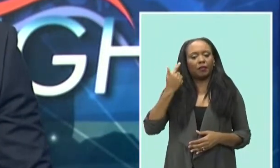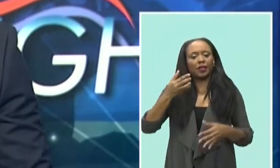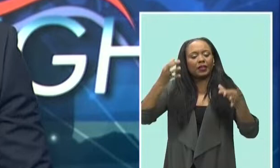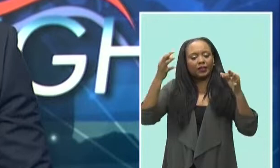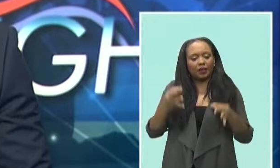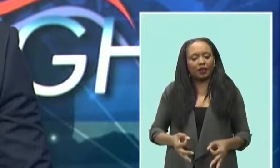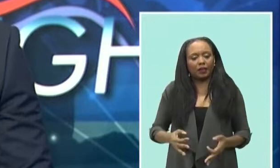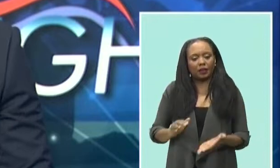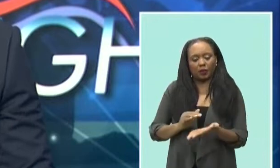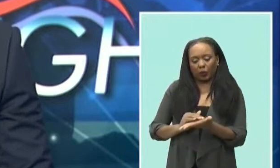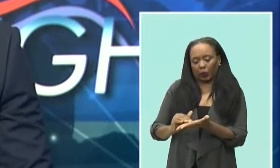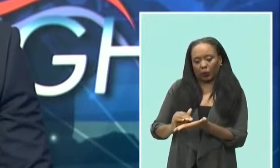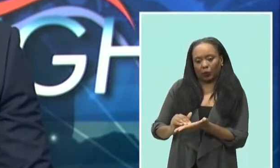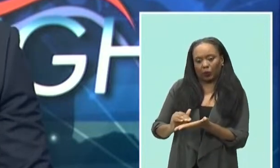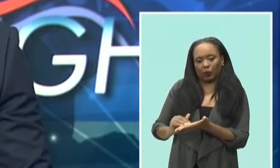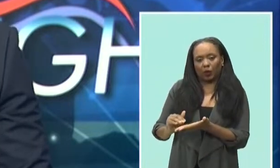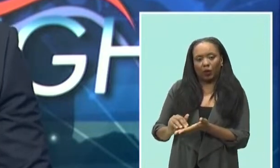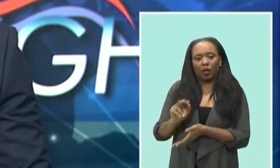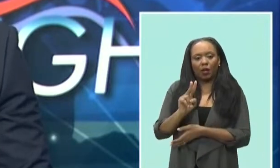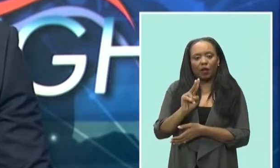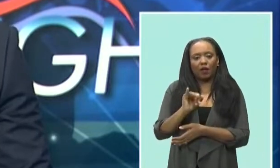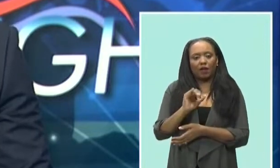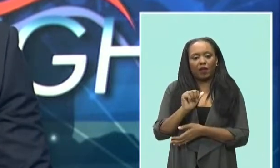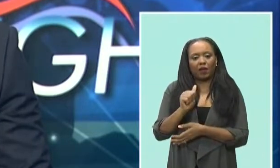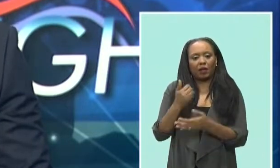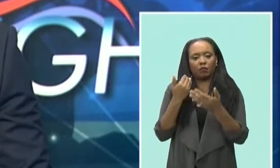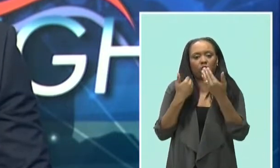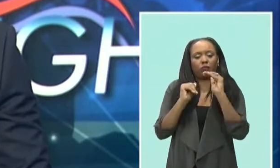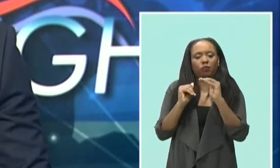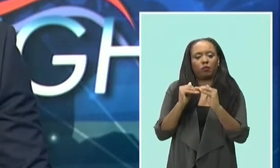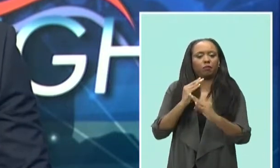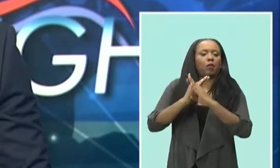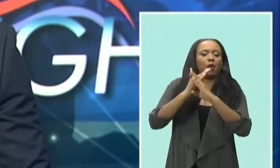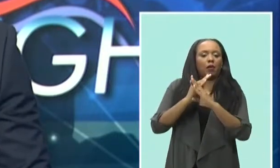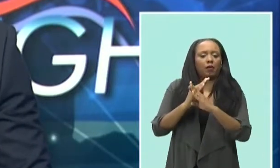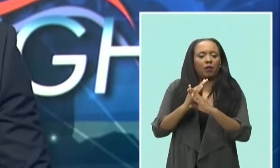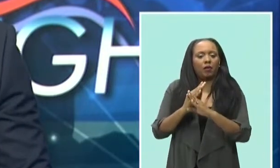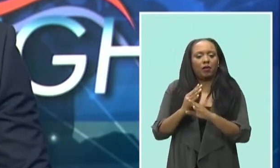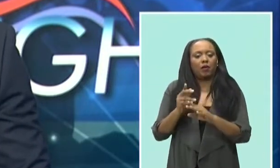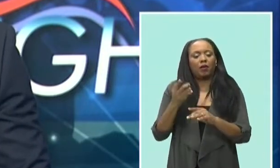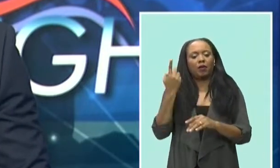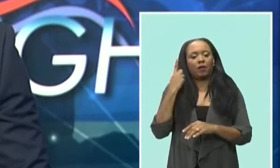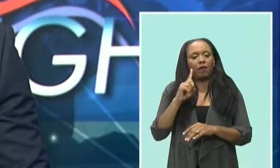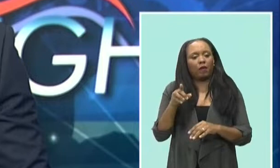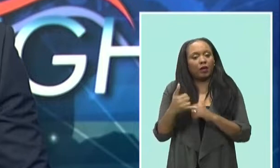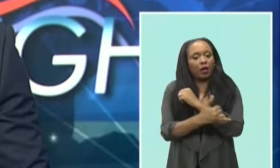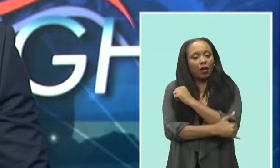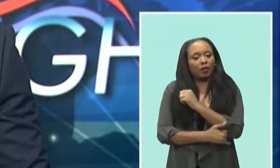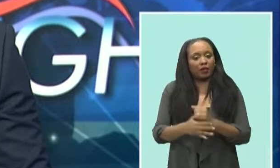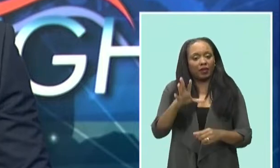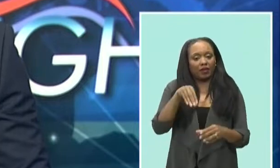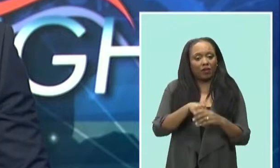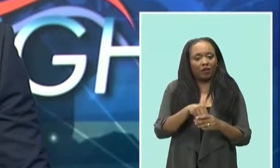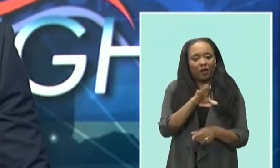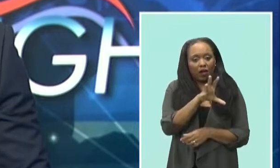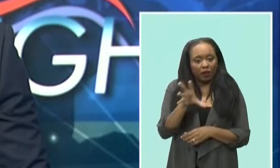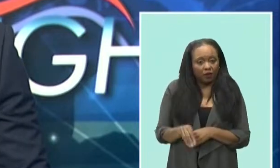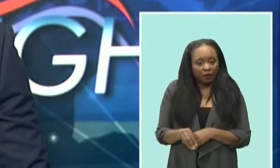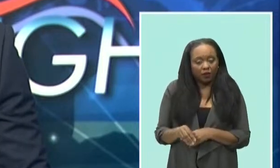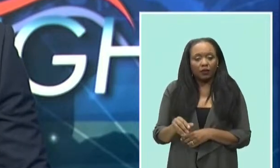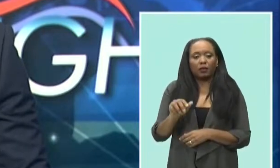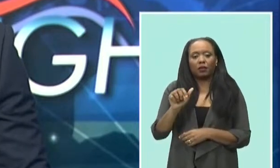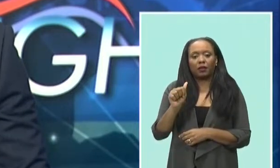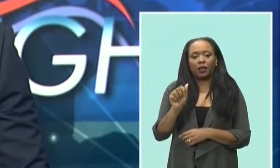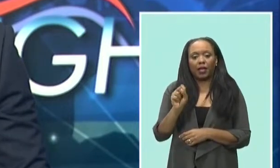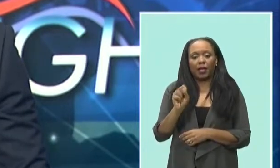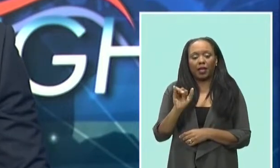Cabinet has decided to waive visa restrictions for a number of countries in Africa, Asia, and the Middle East. He says they hope